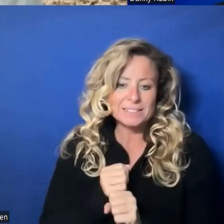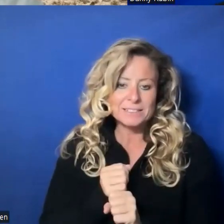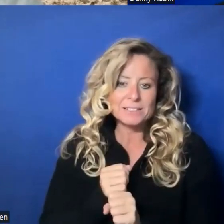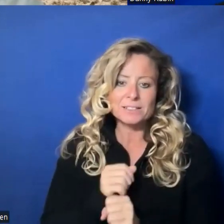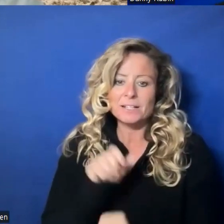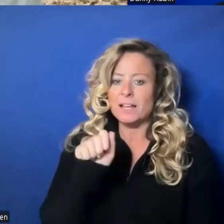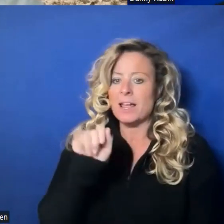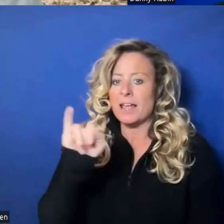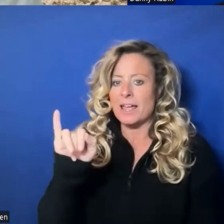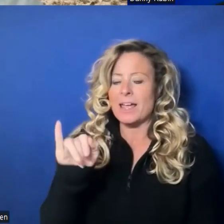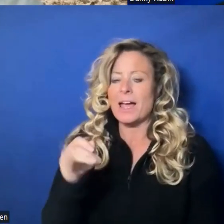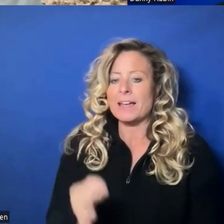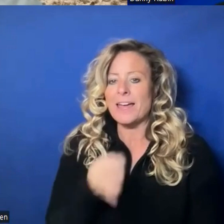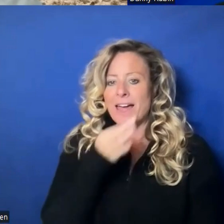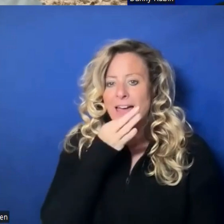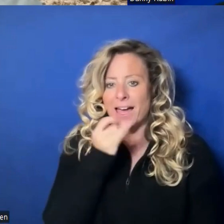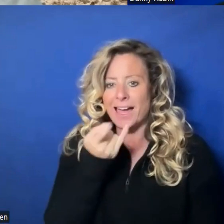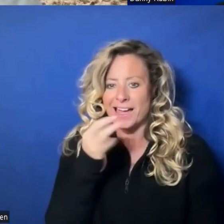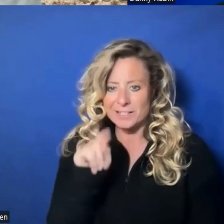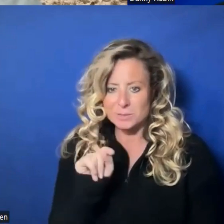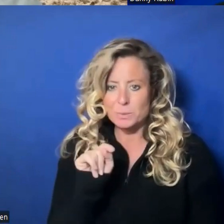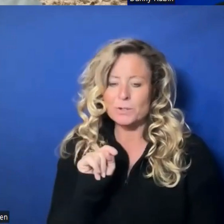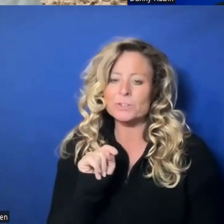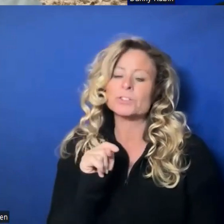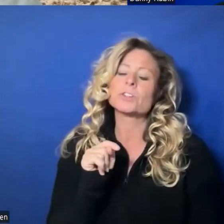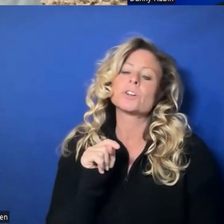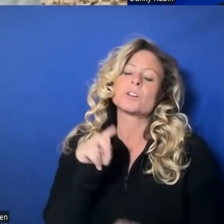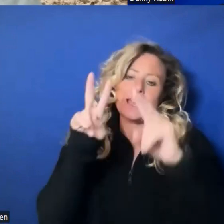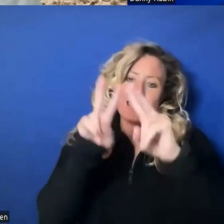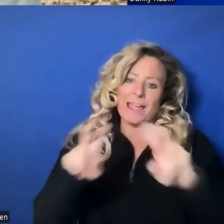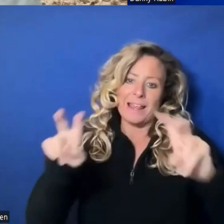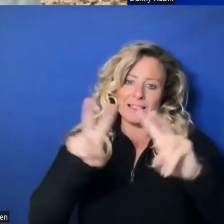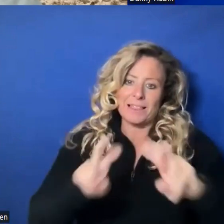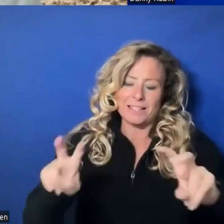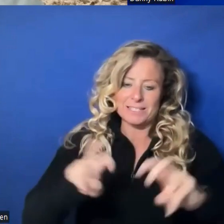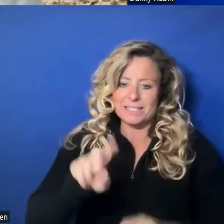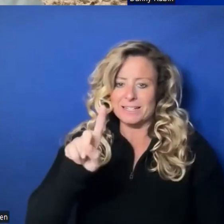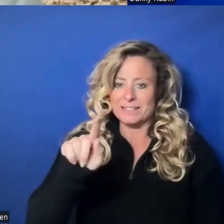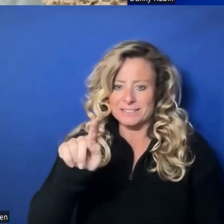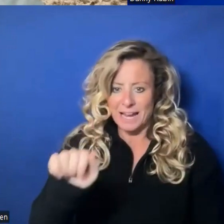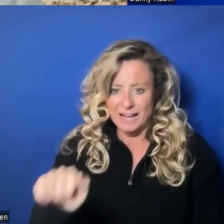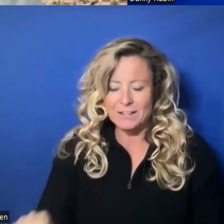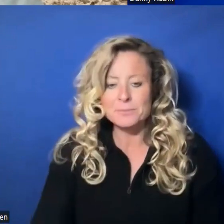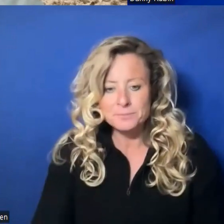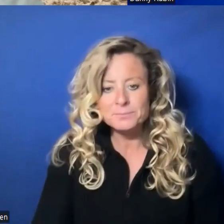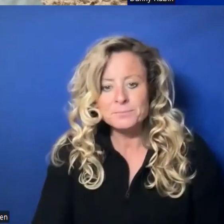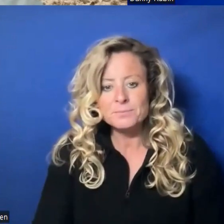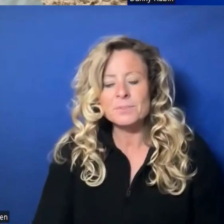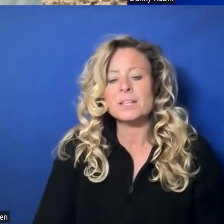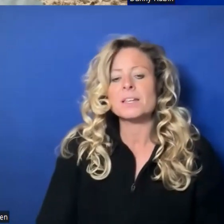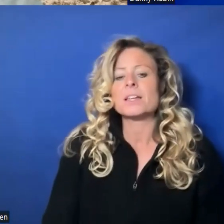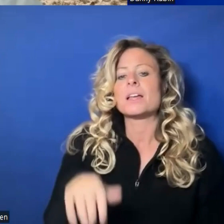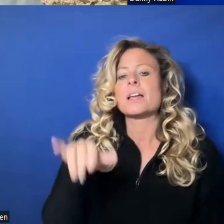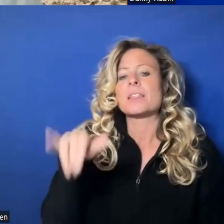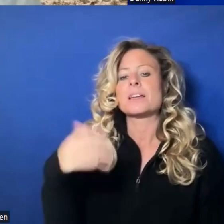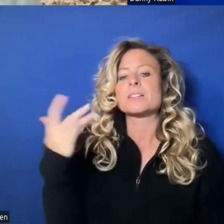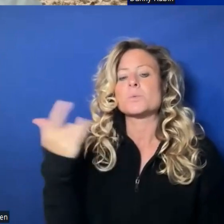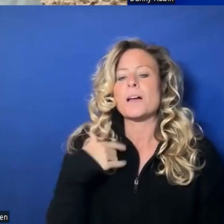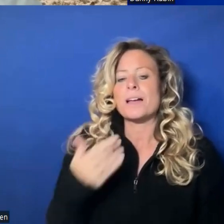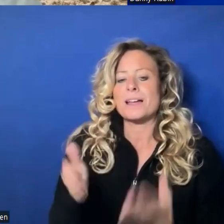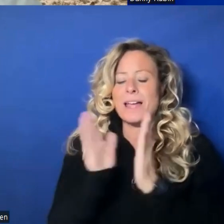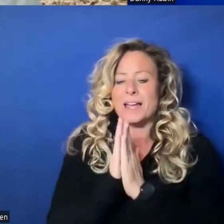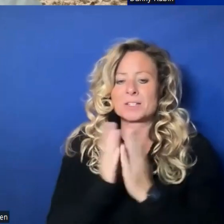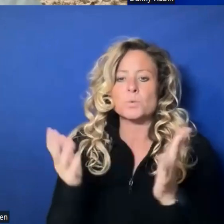AI experts mainly deal with analyzing data. I mean, that's also why I asked you, what skills do